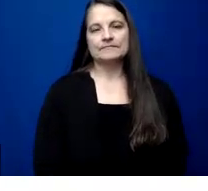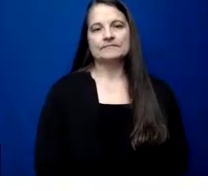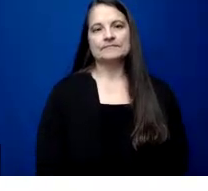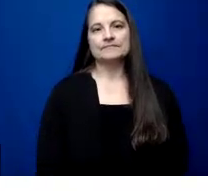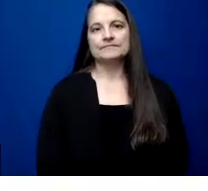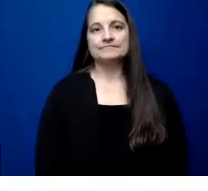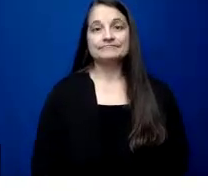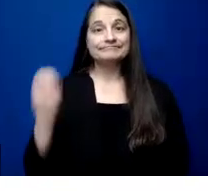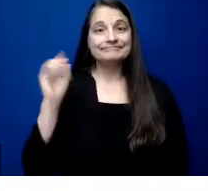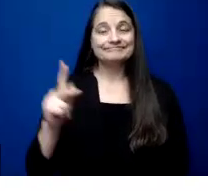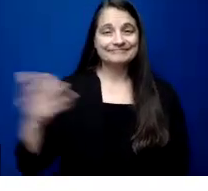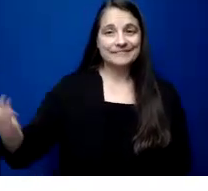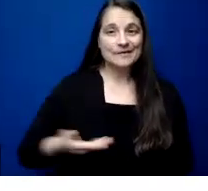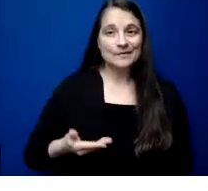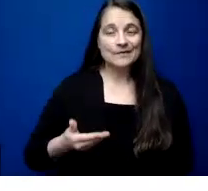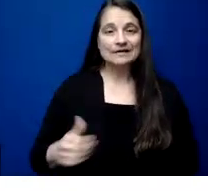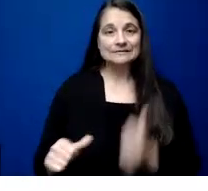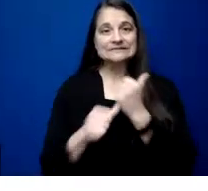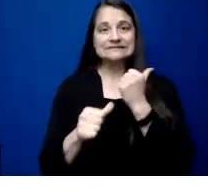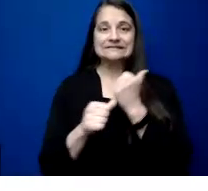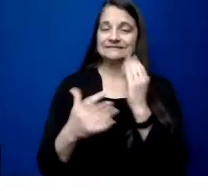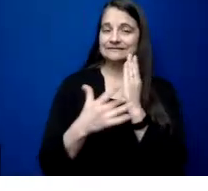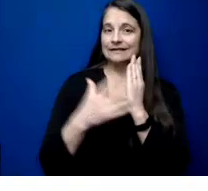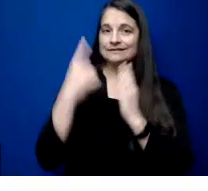All right, welcome to Assistive Technology for Game Night.